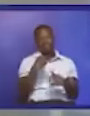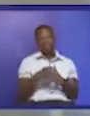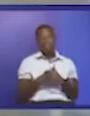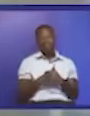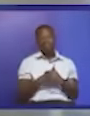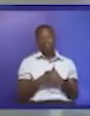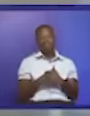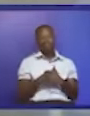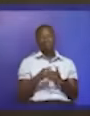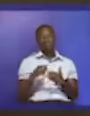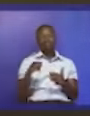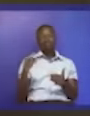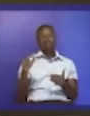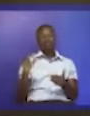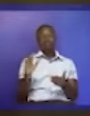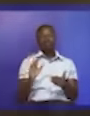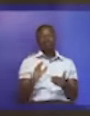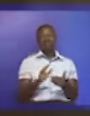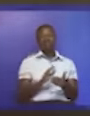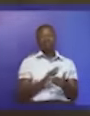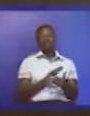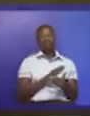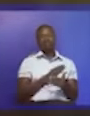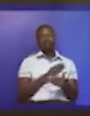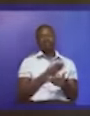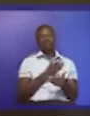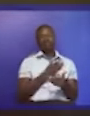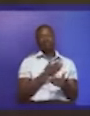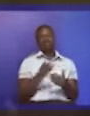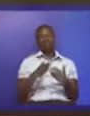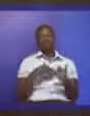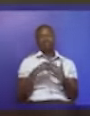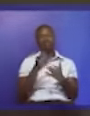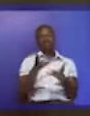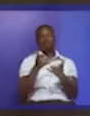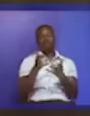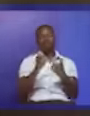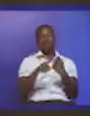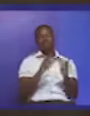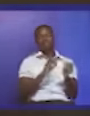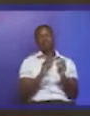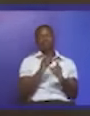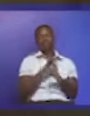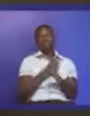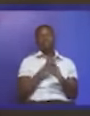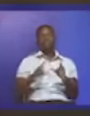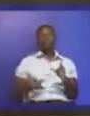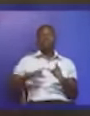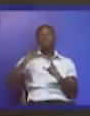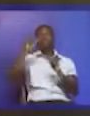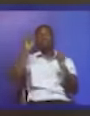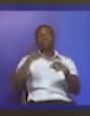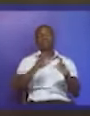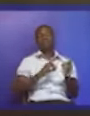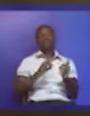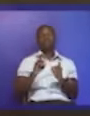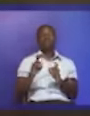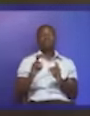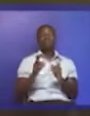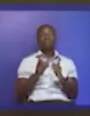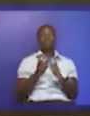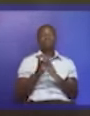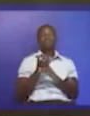Whatever you want to do, Lord, you can do